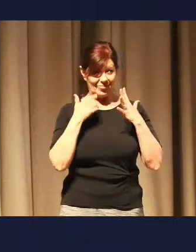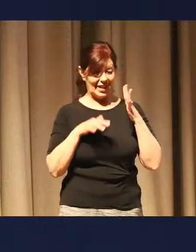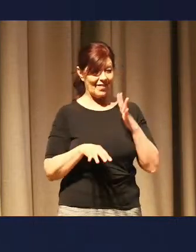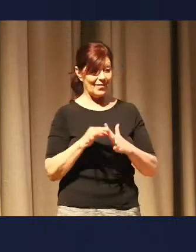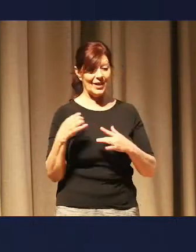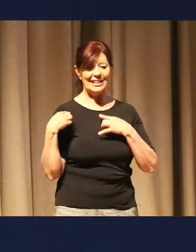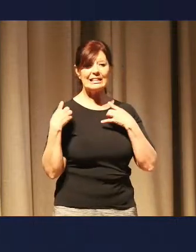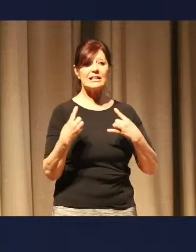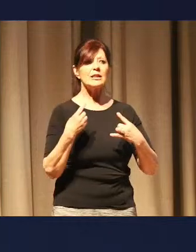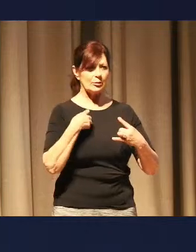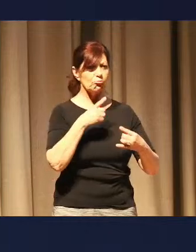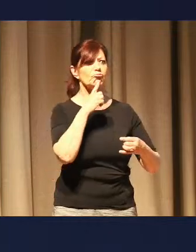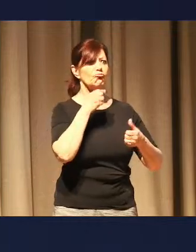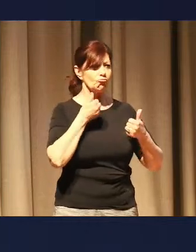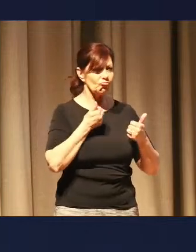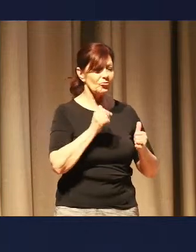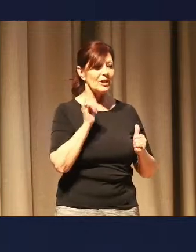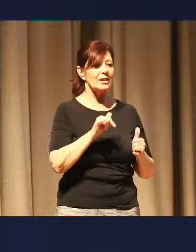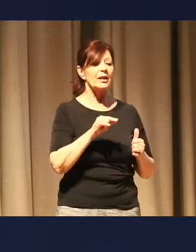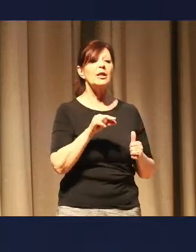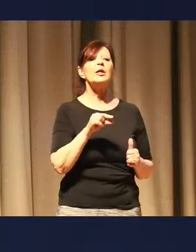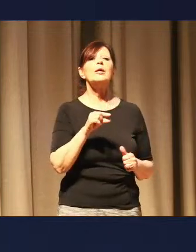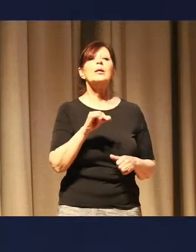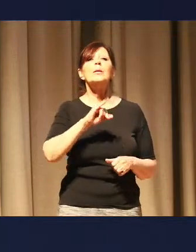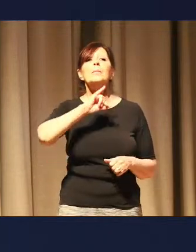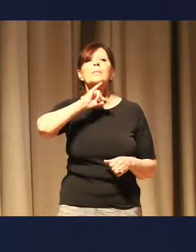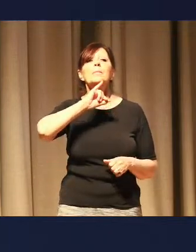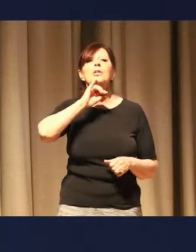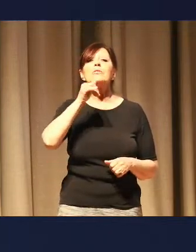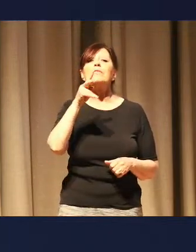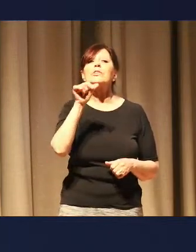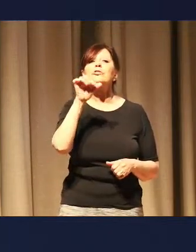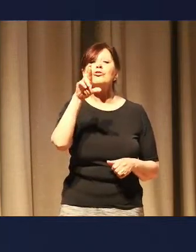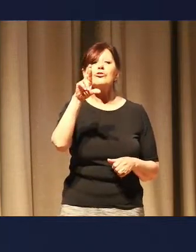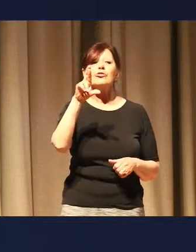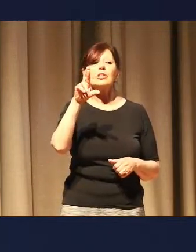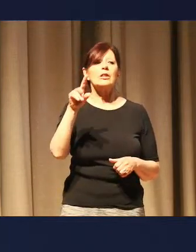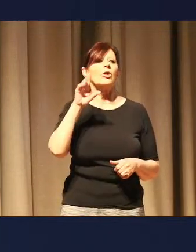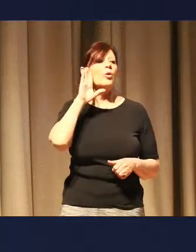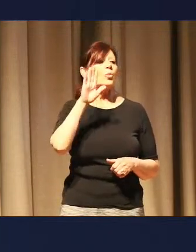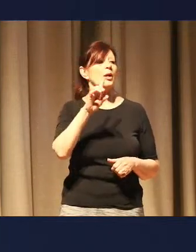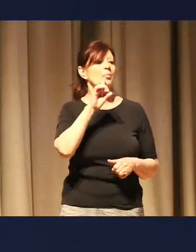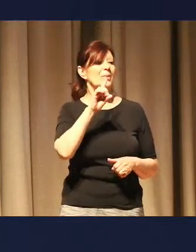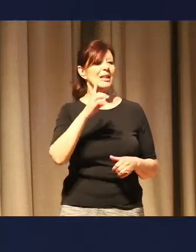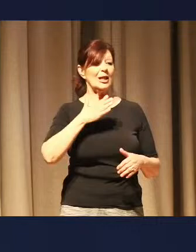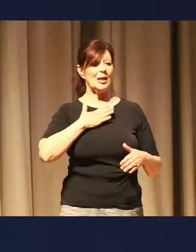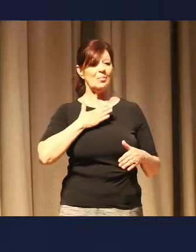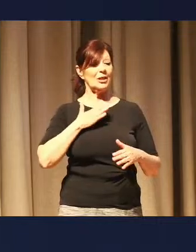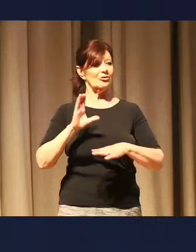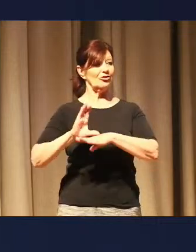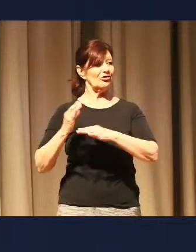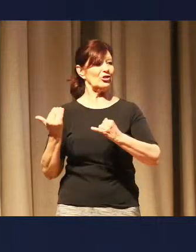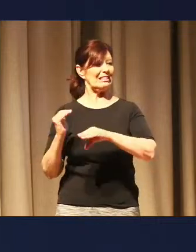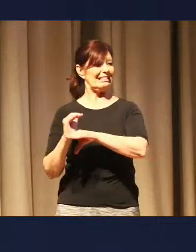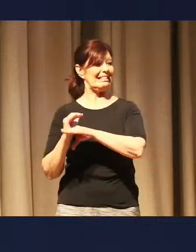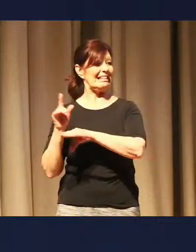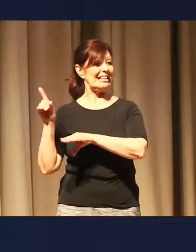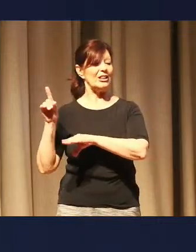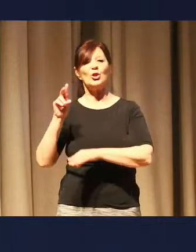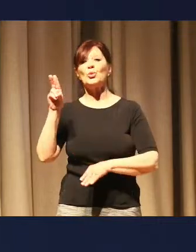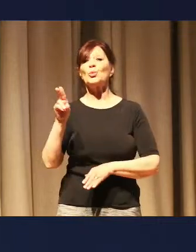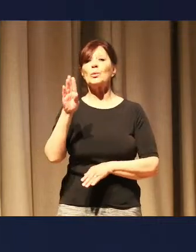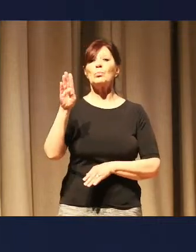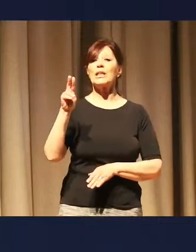since I made this commitment that Bishop Fisher, the Roman Catholic Bishop of Buffalo, is going to be at my ministry tonight at the